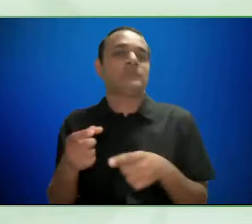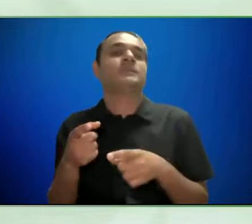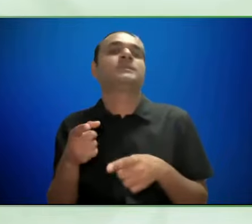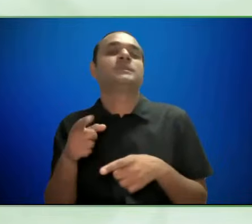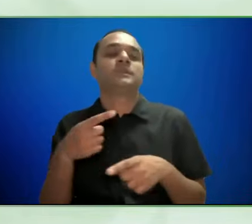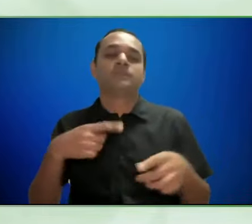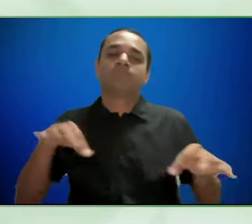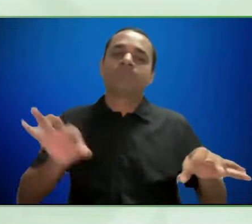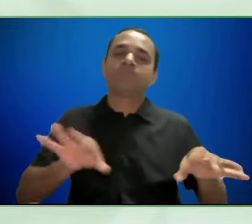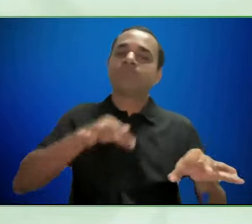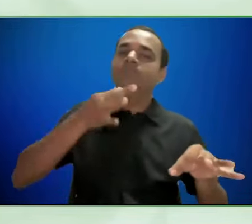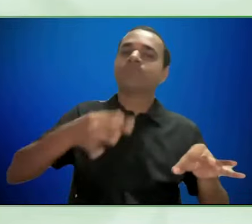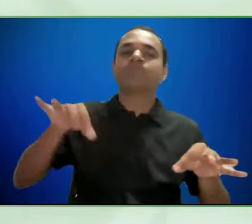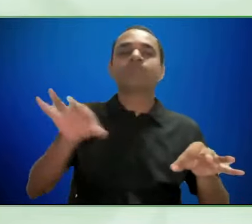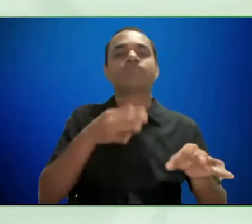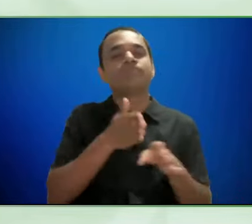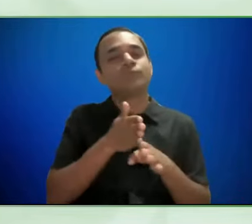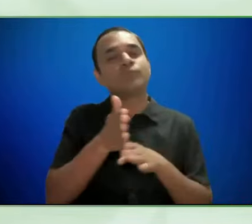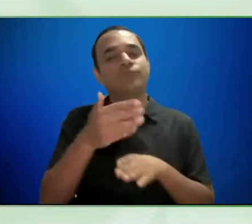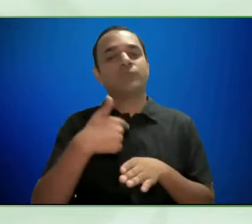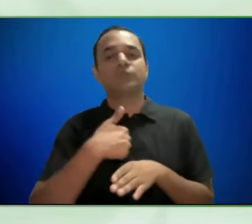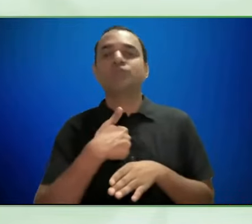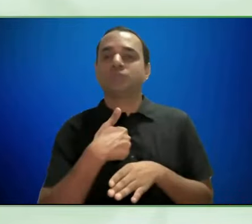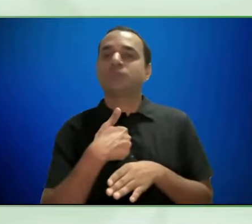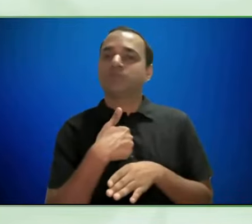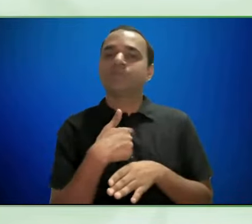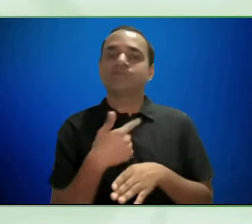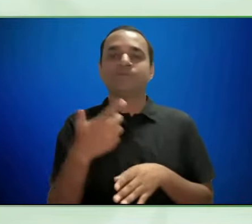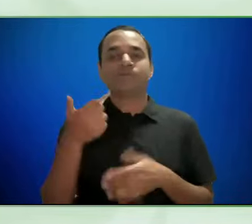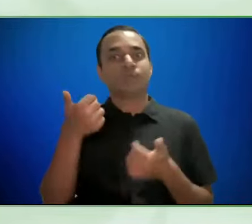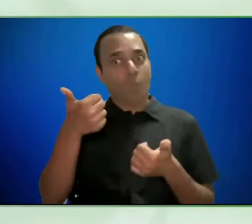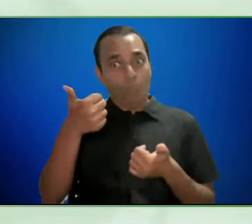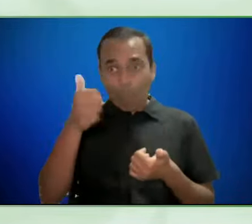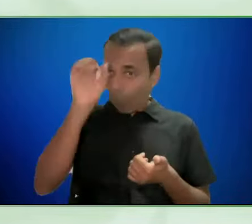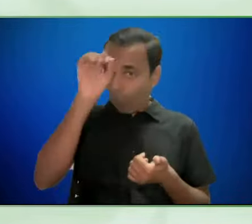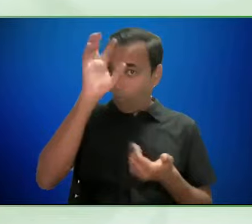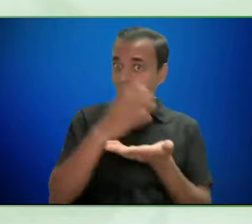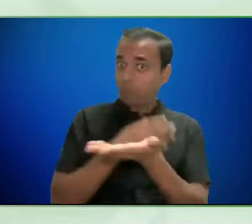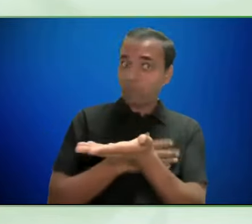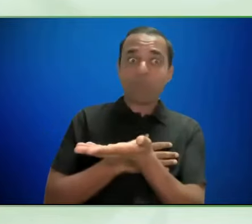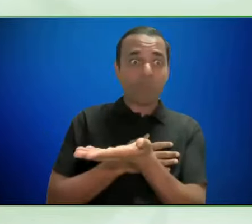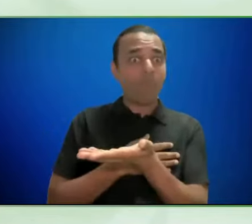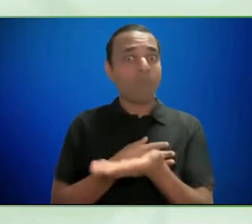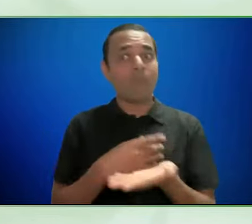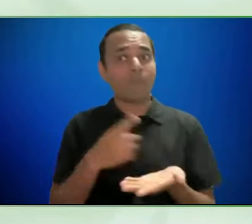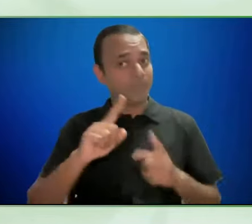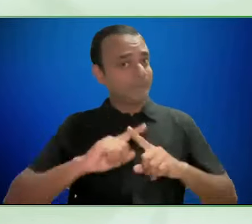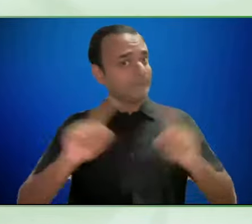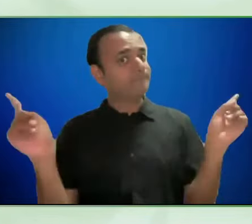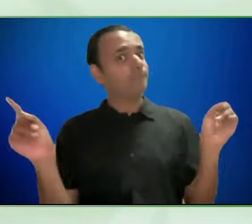all of this. Yes. And that's where when we started the Happiness Project. Yes. Which was